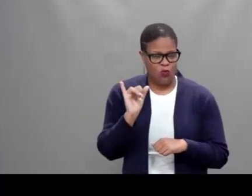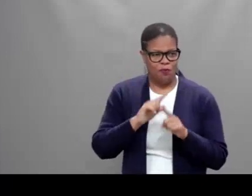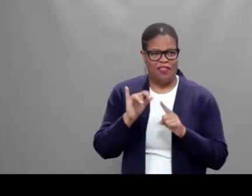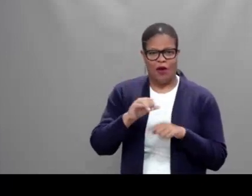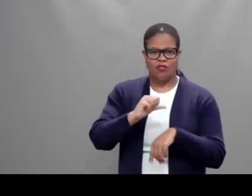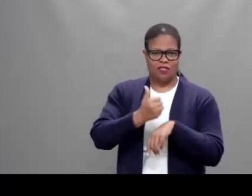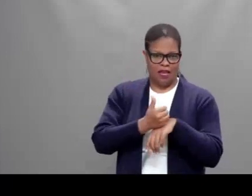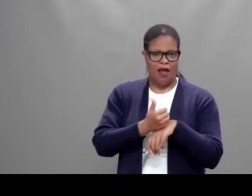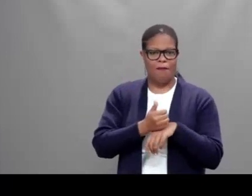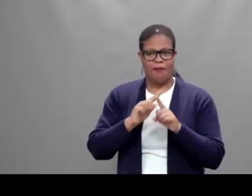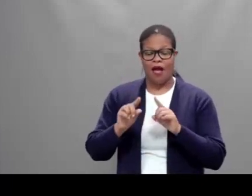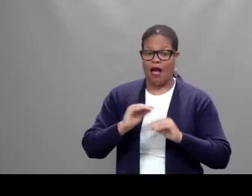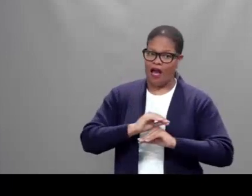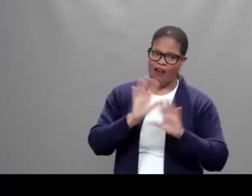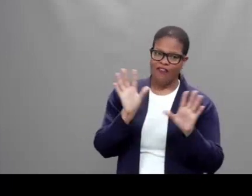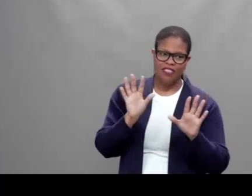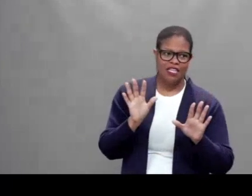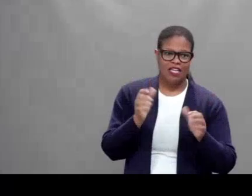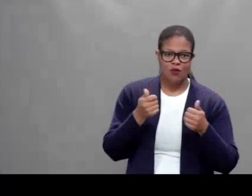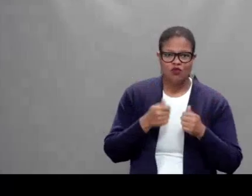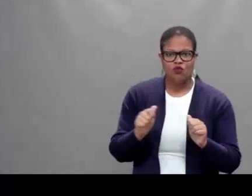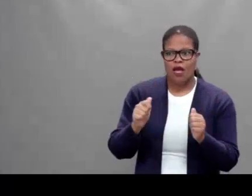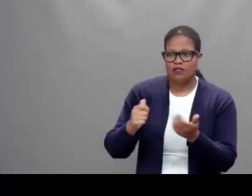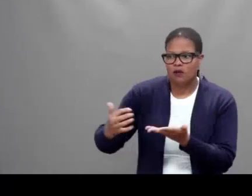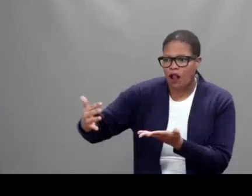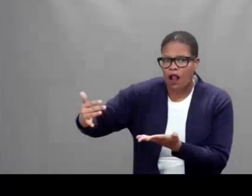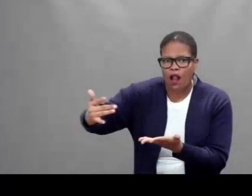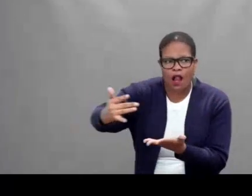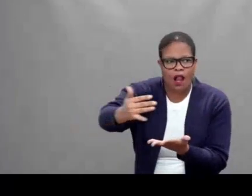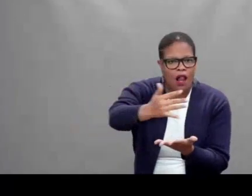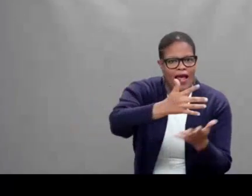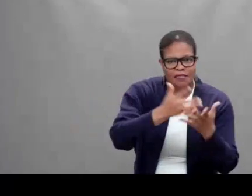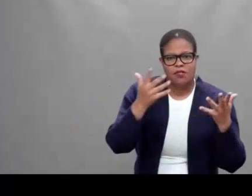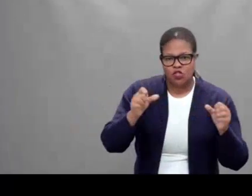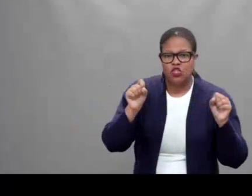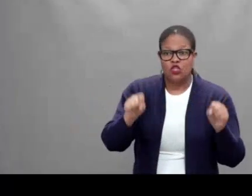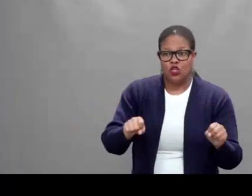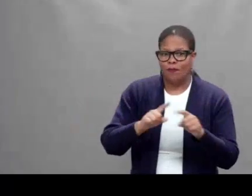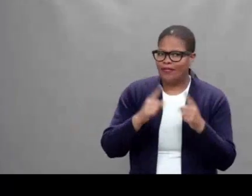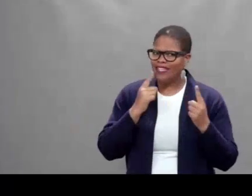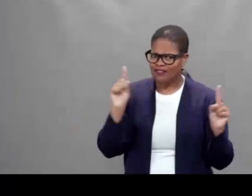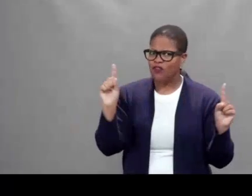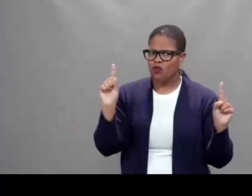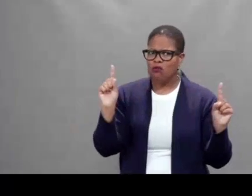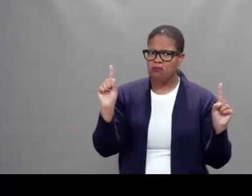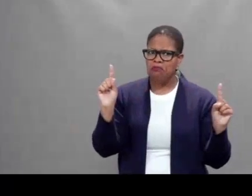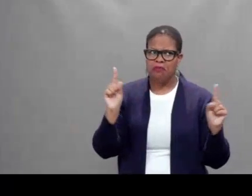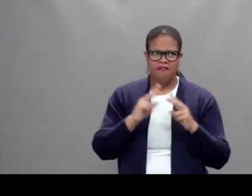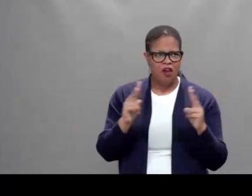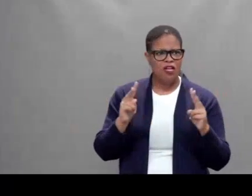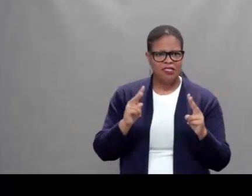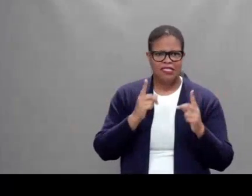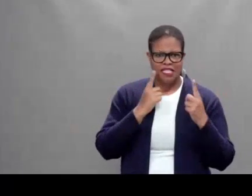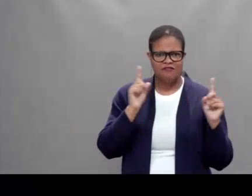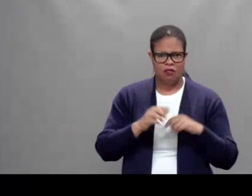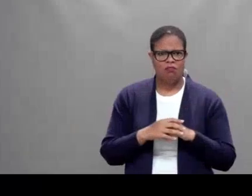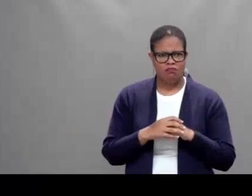he obviously tried to get as much money as he could. And he was very successful. They were very